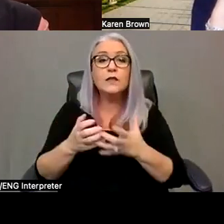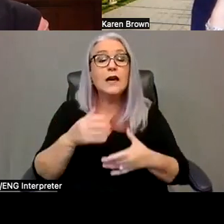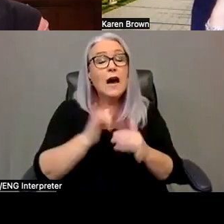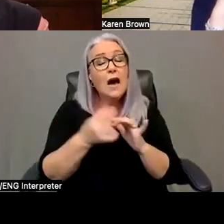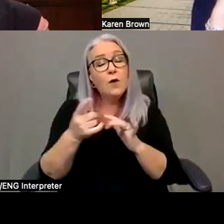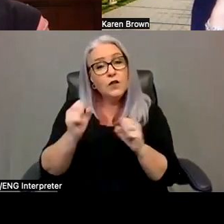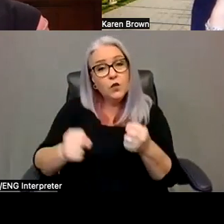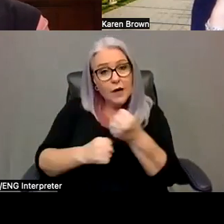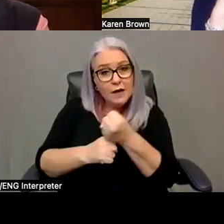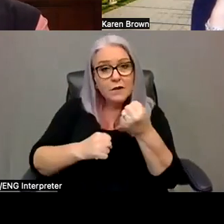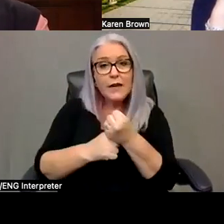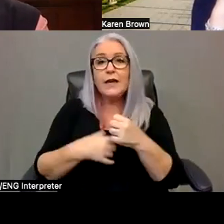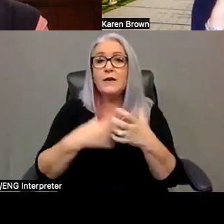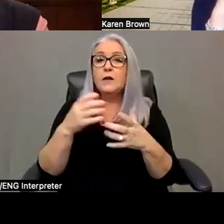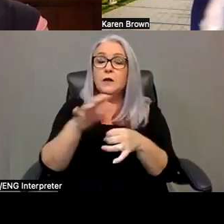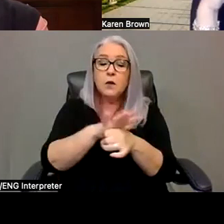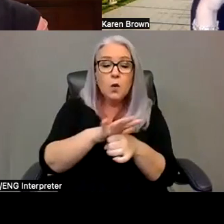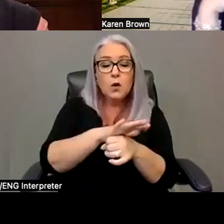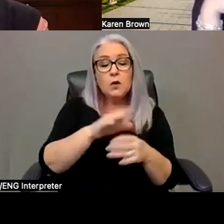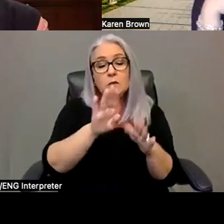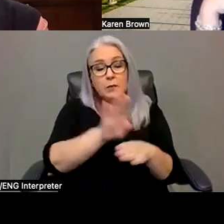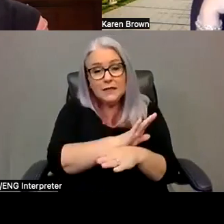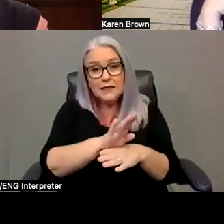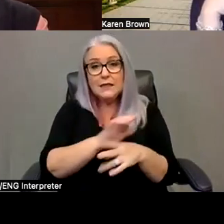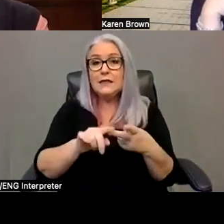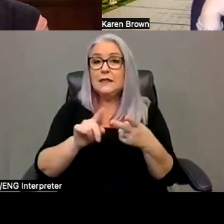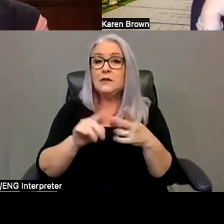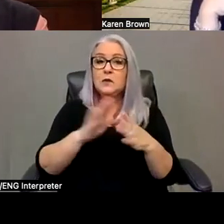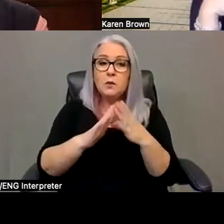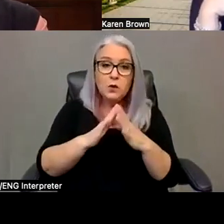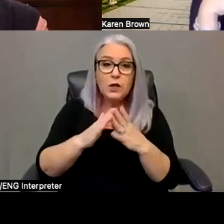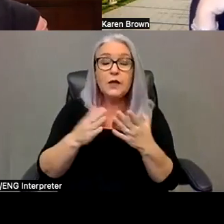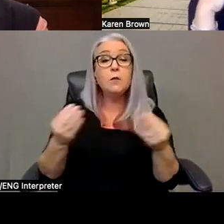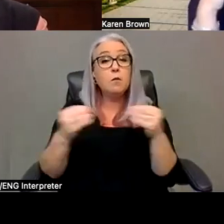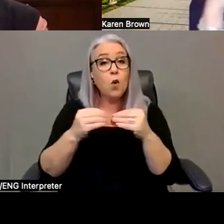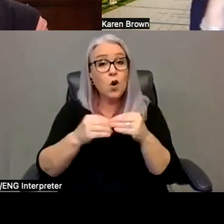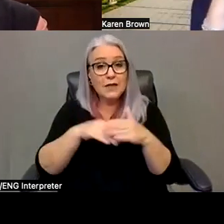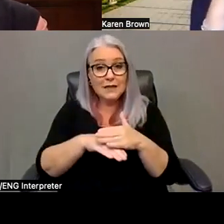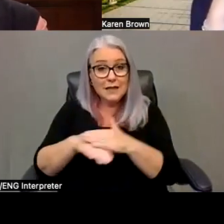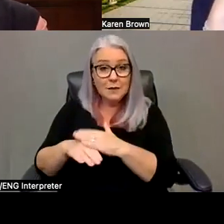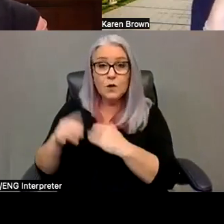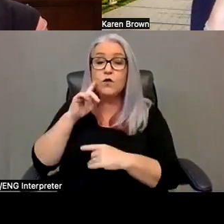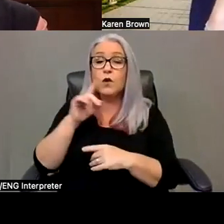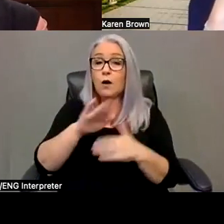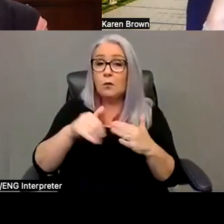services, workplaces, and businesses more accessible for people with disabilities,